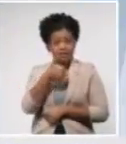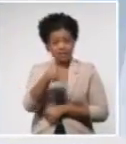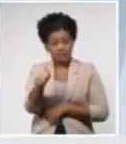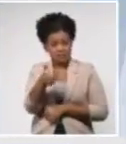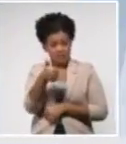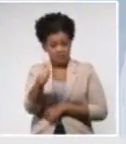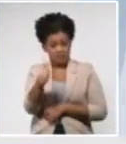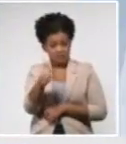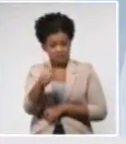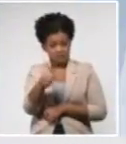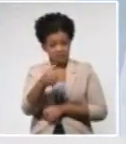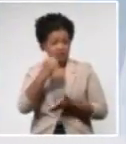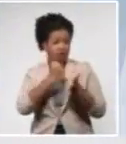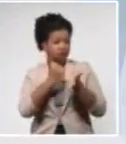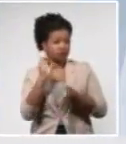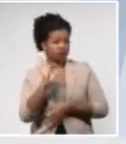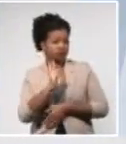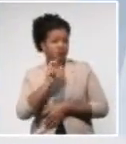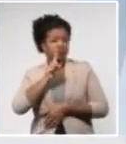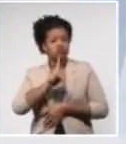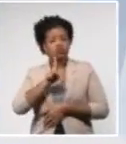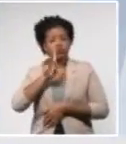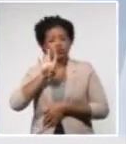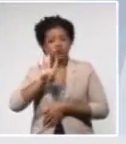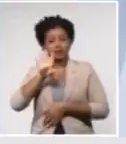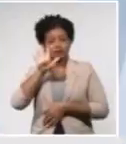surveillance, 145 are suspects,